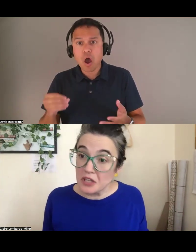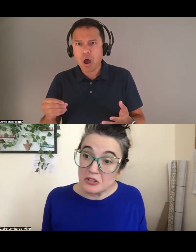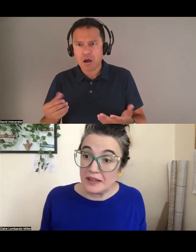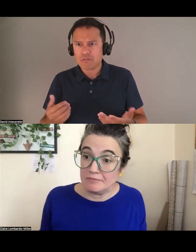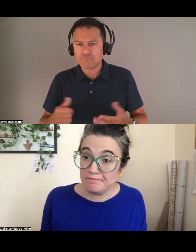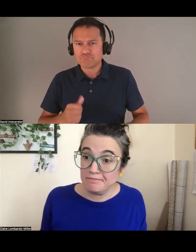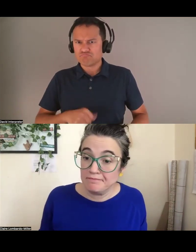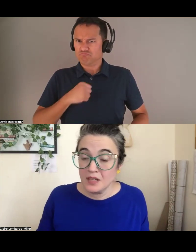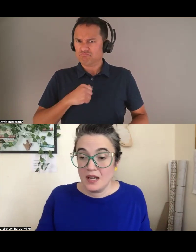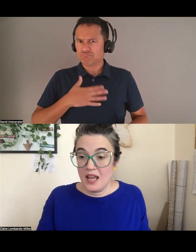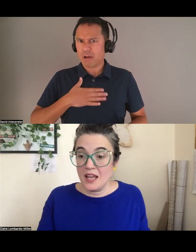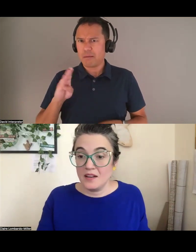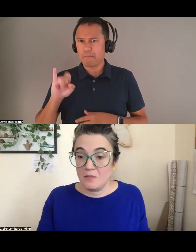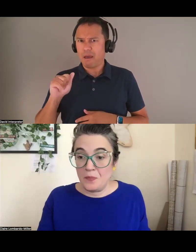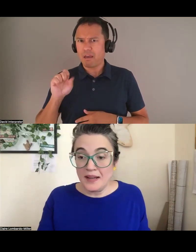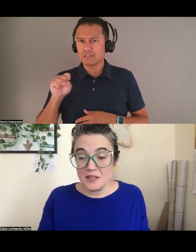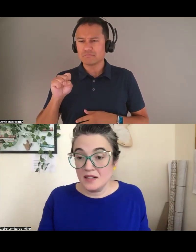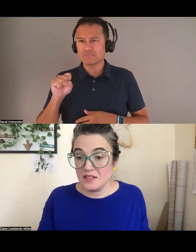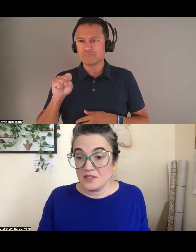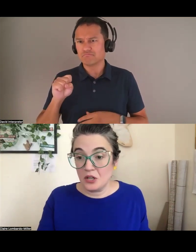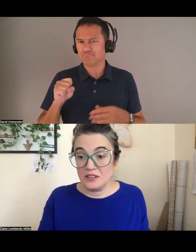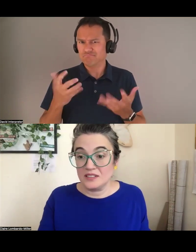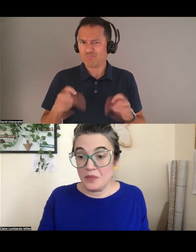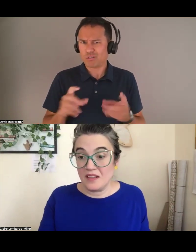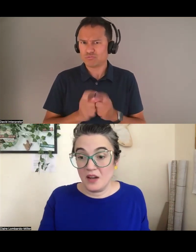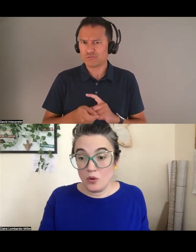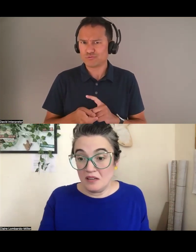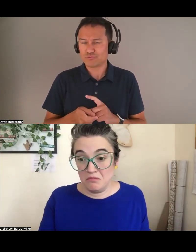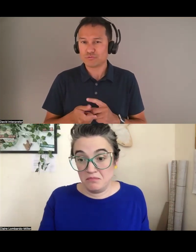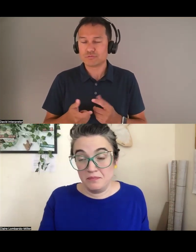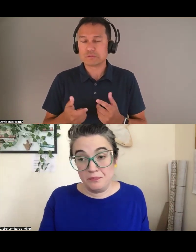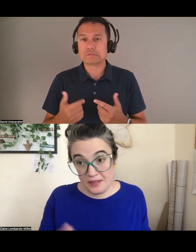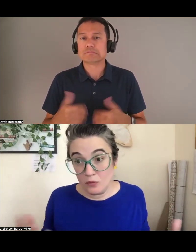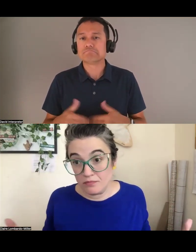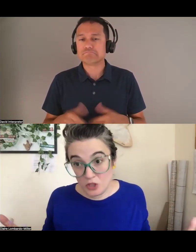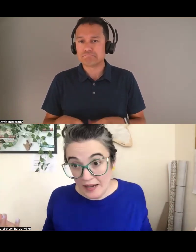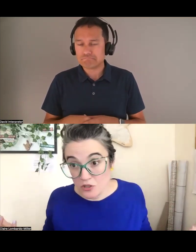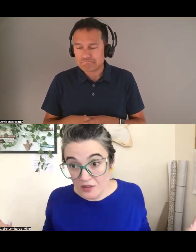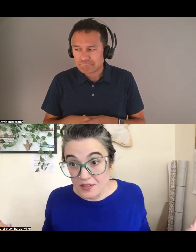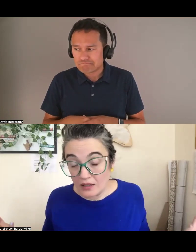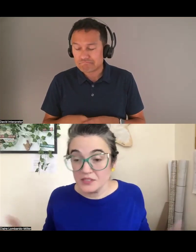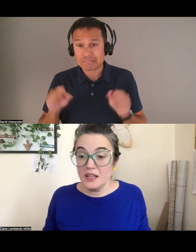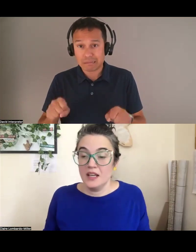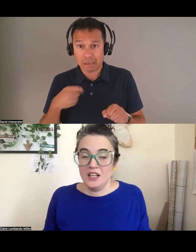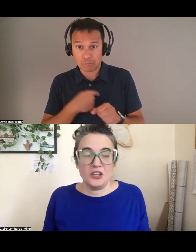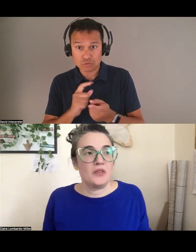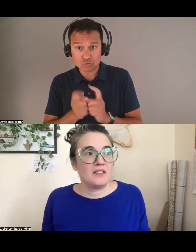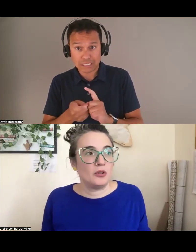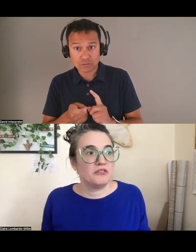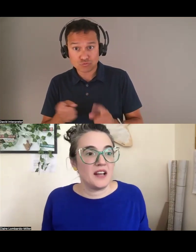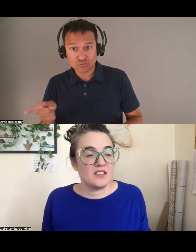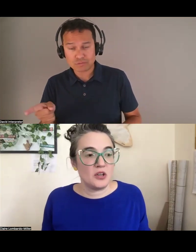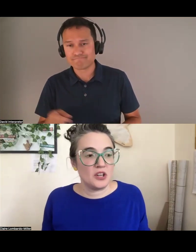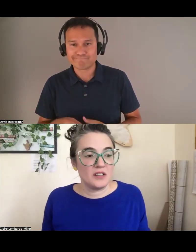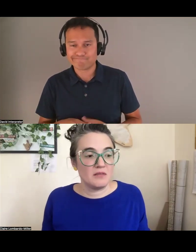intention of changing it. And that's not necessarily something that we can change ourselves. That